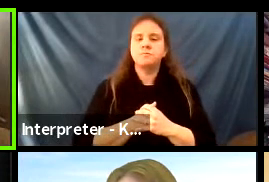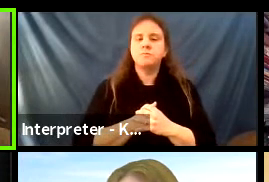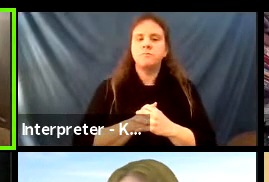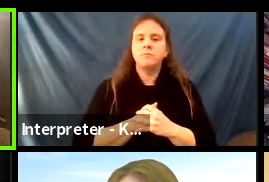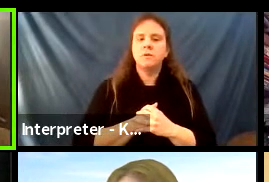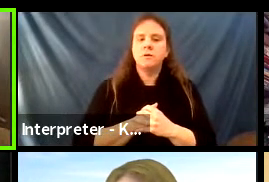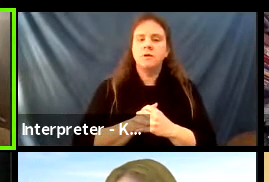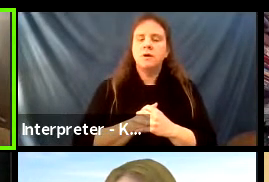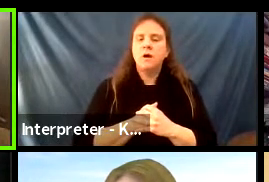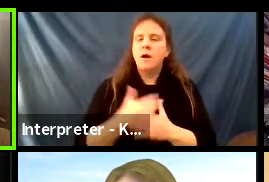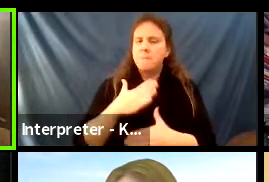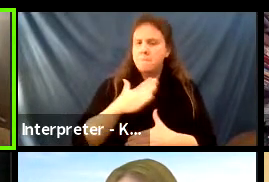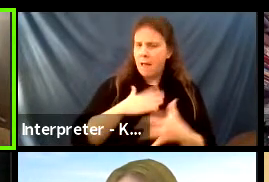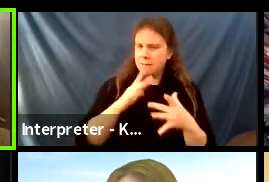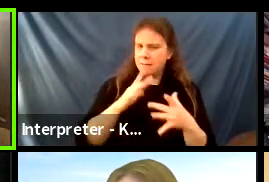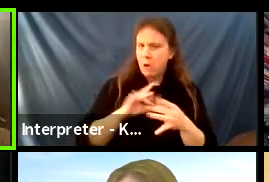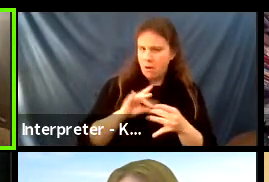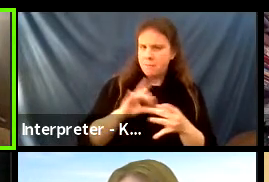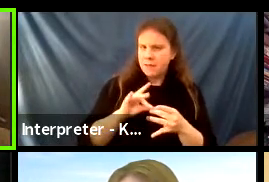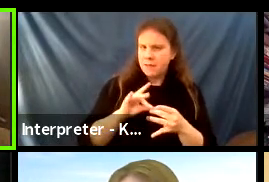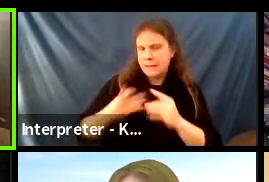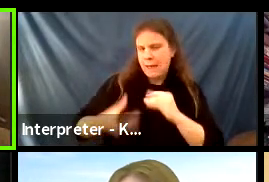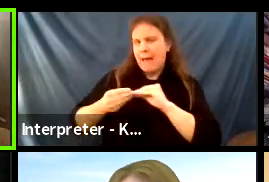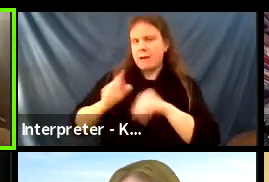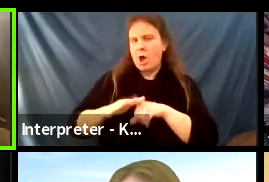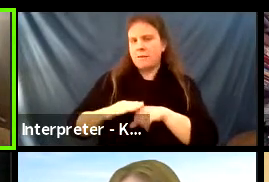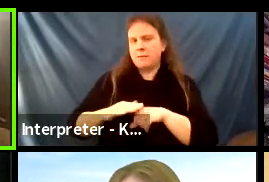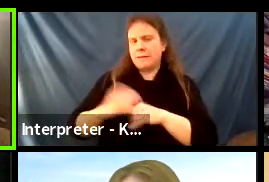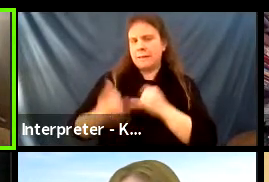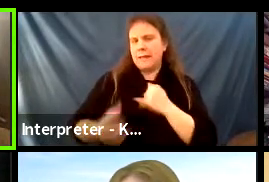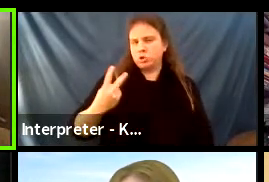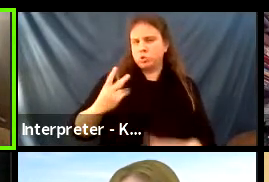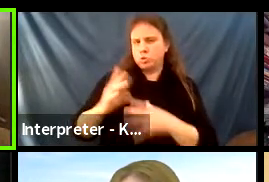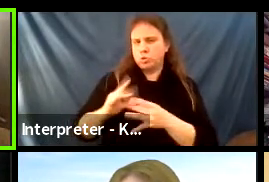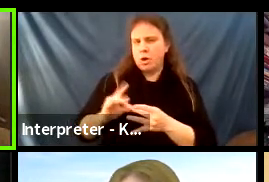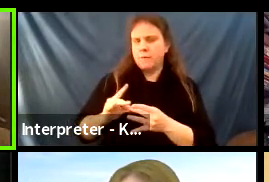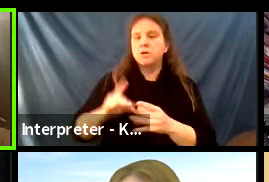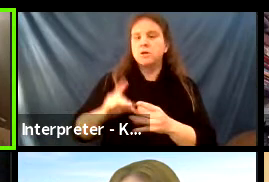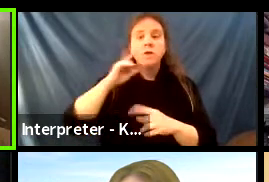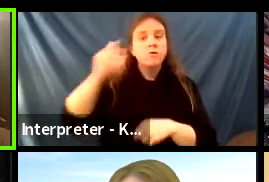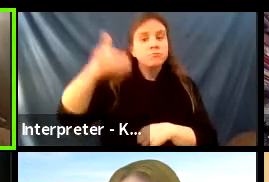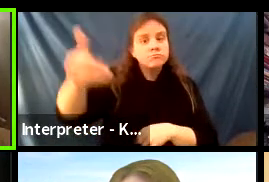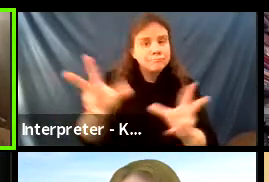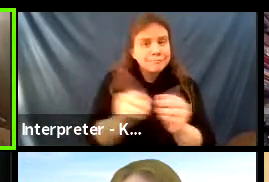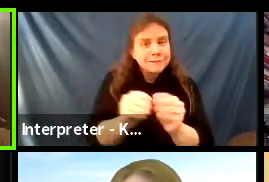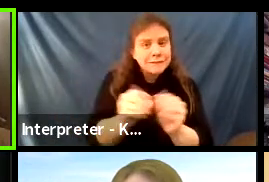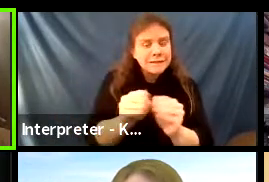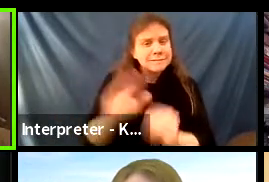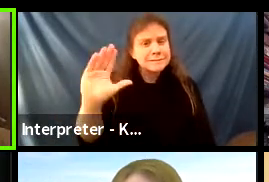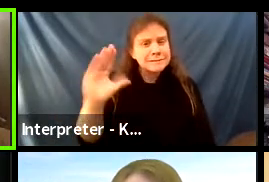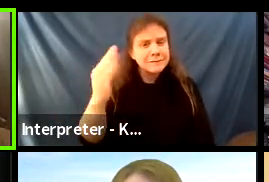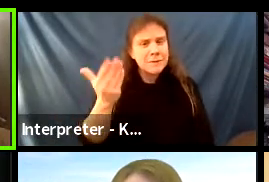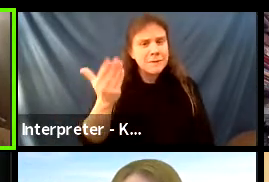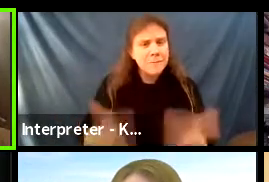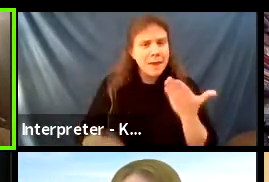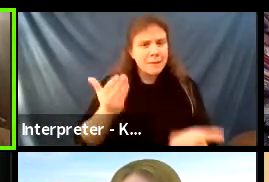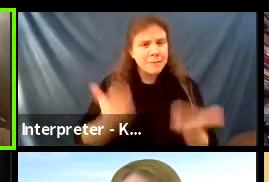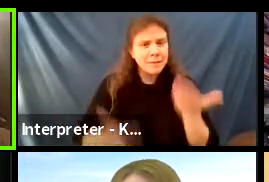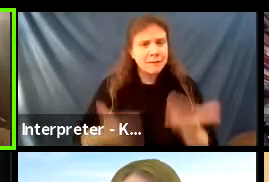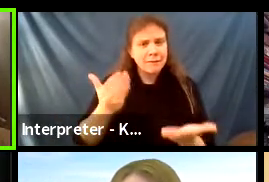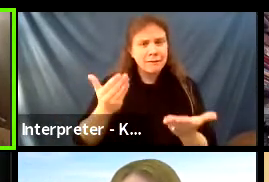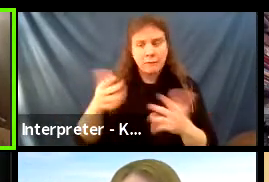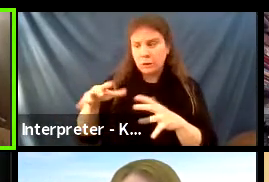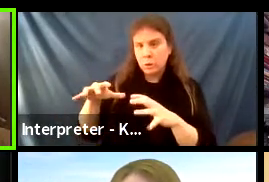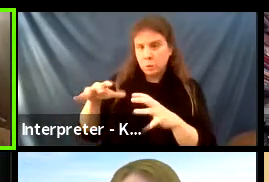two comments, which is I was wondering, maybe not for this meeting, but for an upcoming meeting, it's sounding like maybe the group